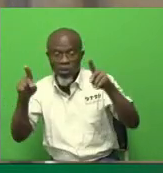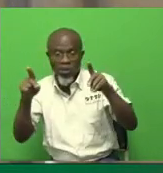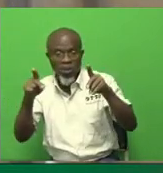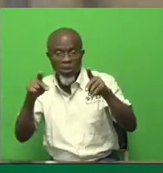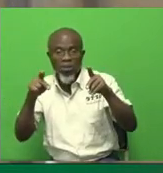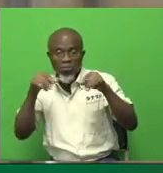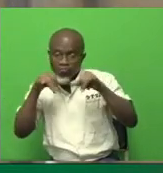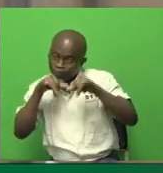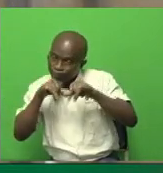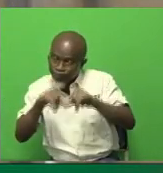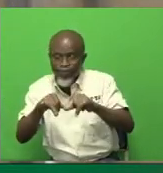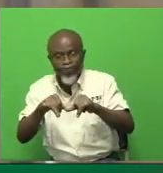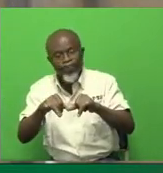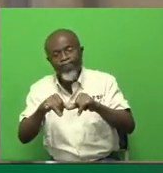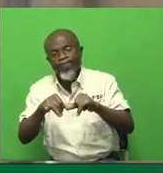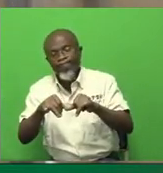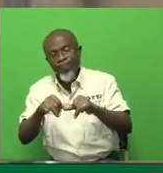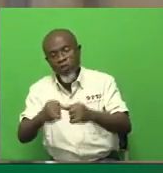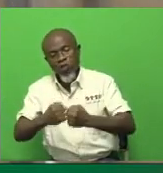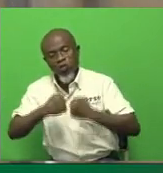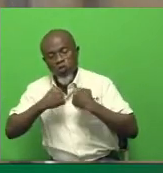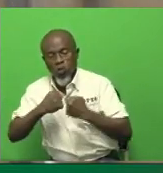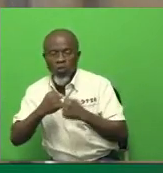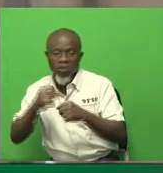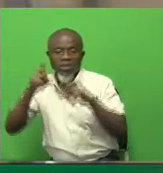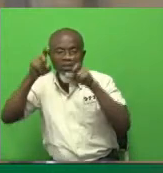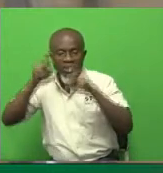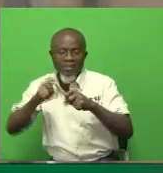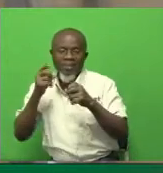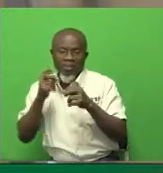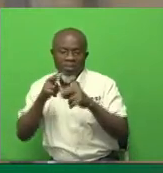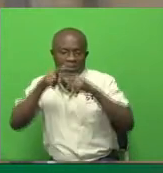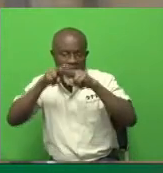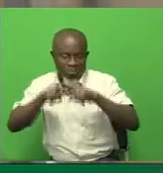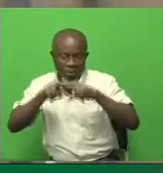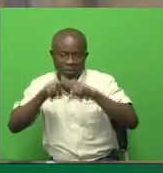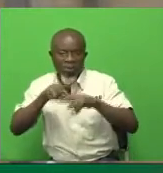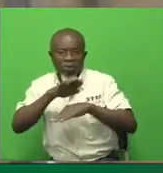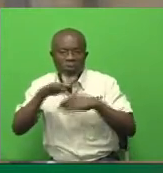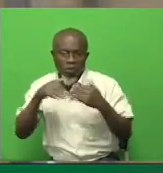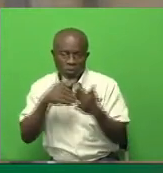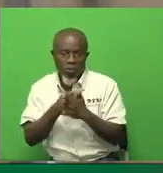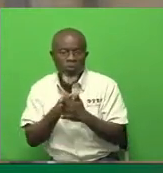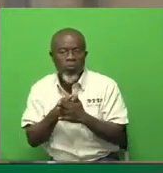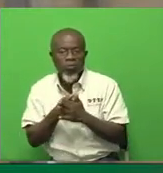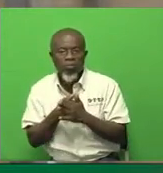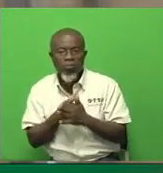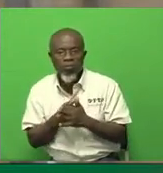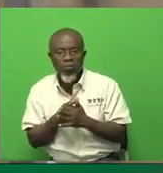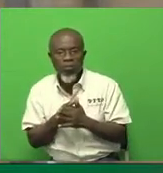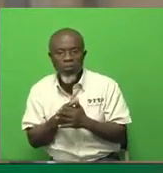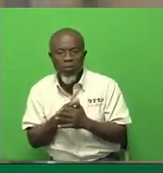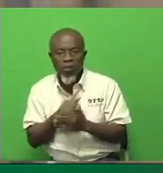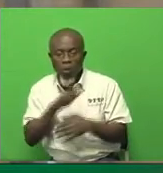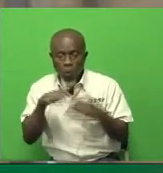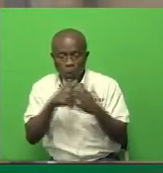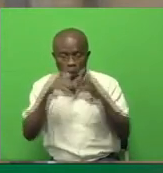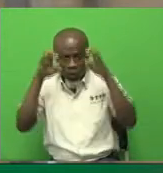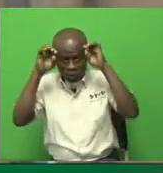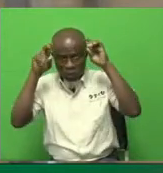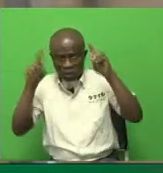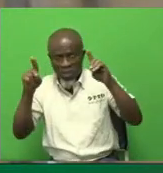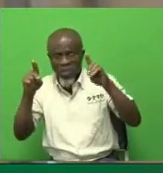became a mandate of all education sectors and so around the world all education sectors are involved in getting